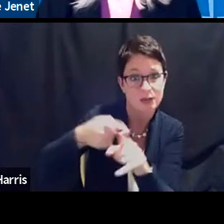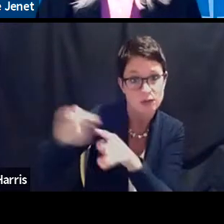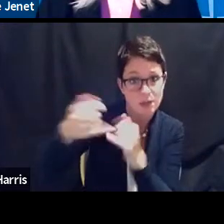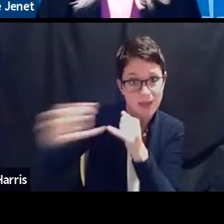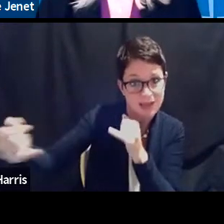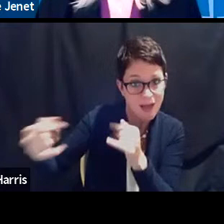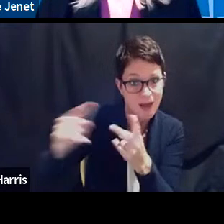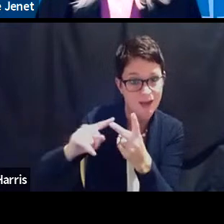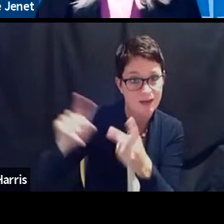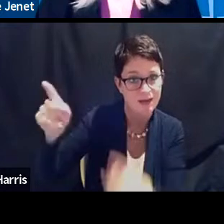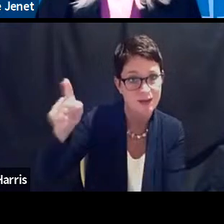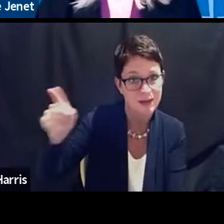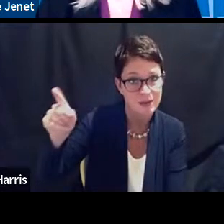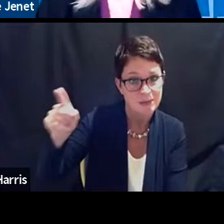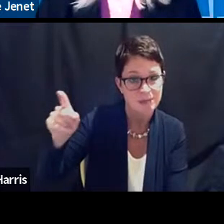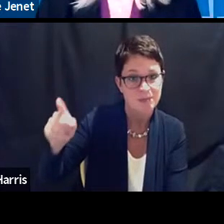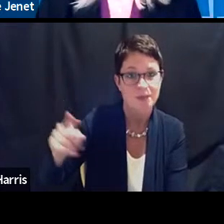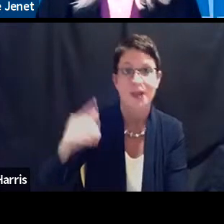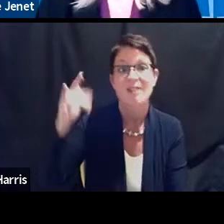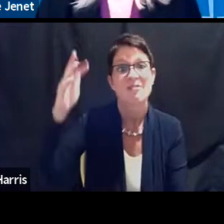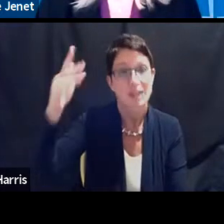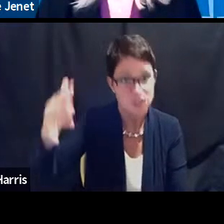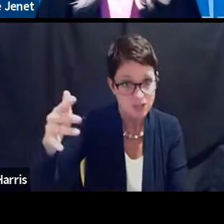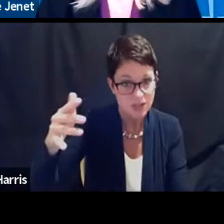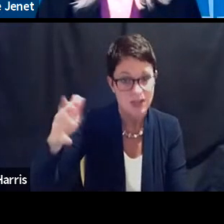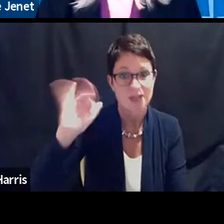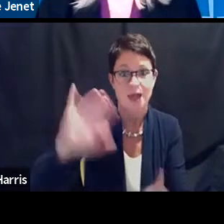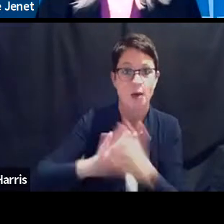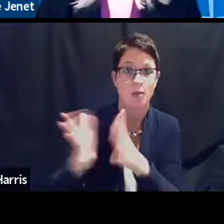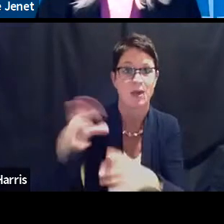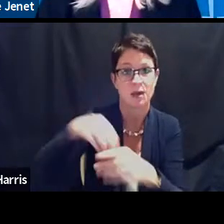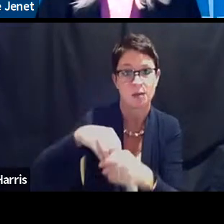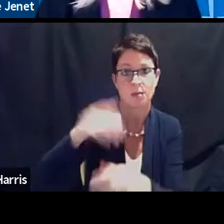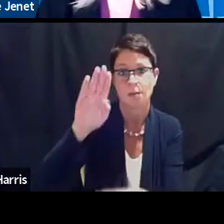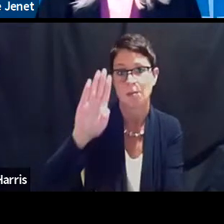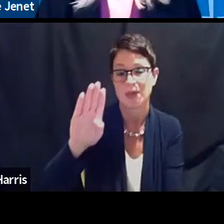And actually, eventually, that's going to be part of the